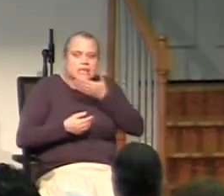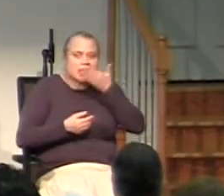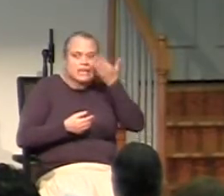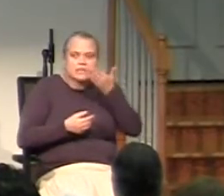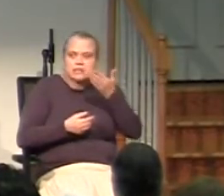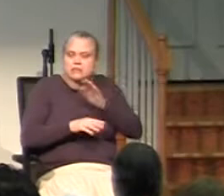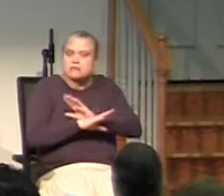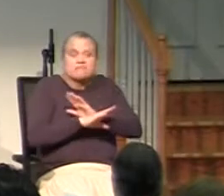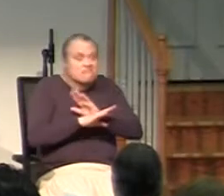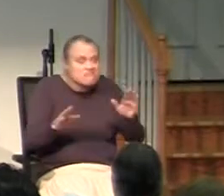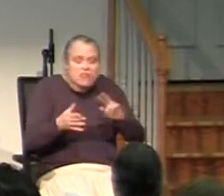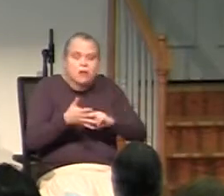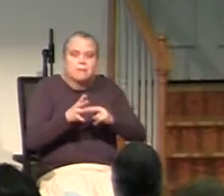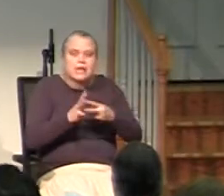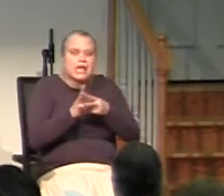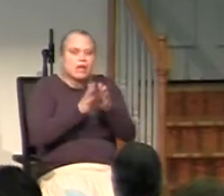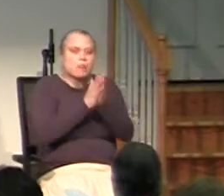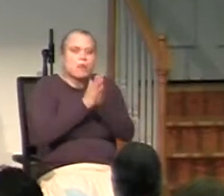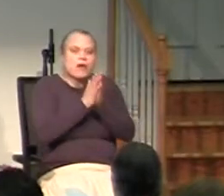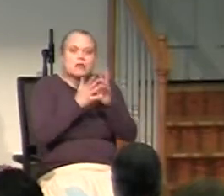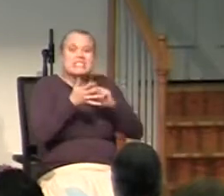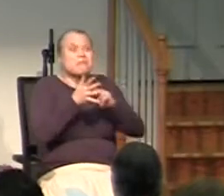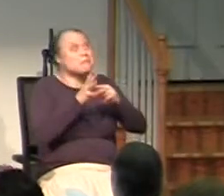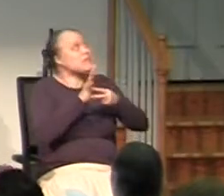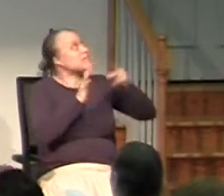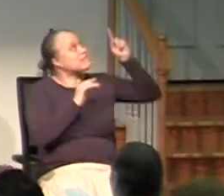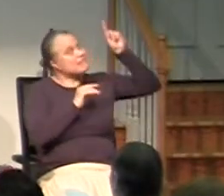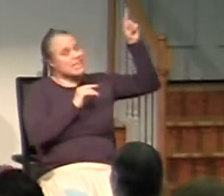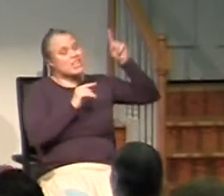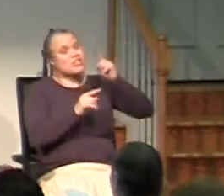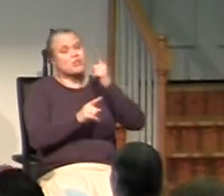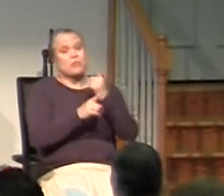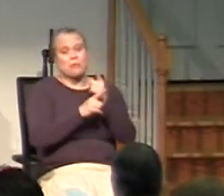prayers. It means the righteousness of Jesus Christ.